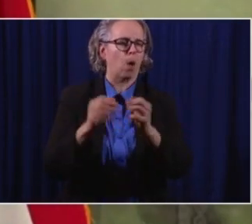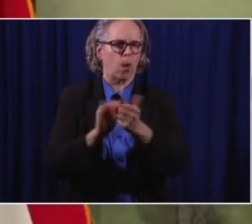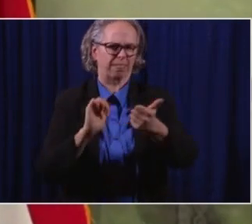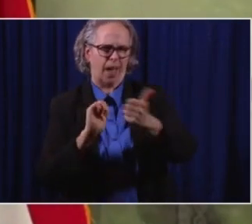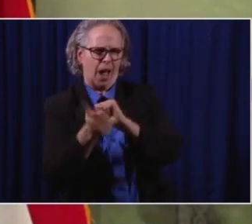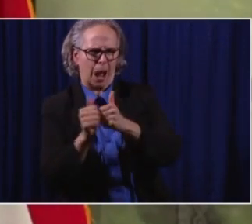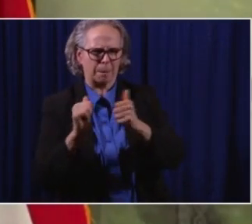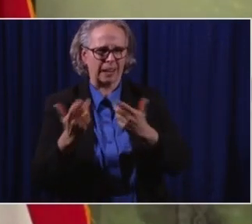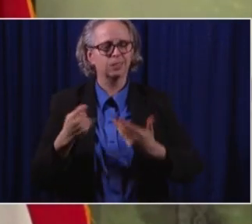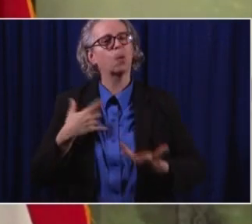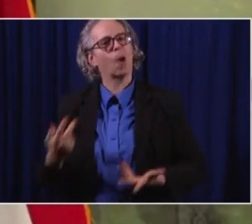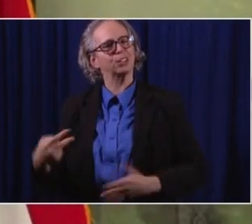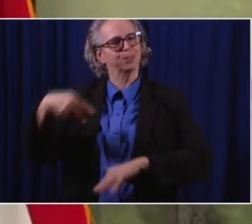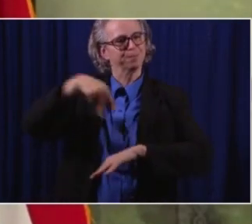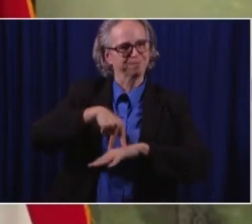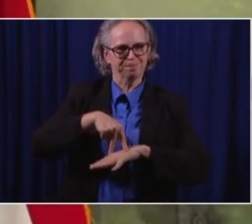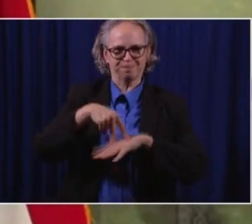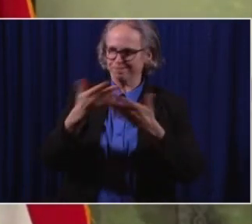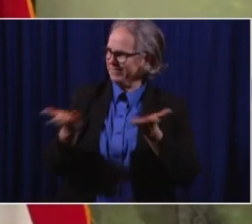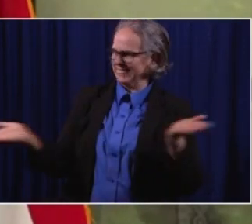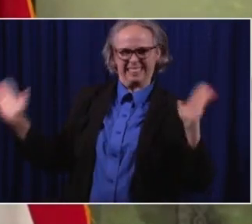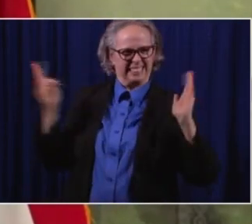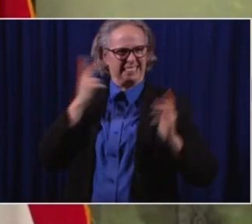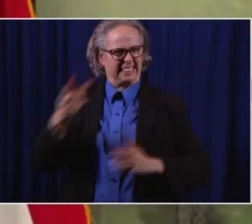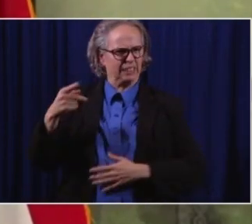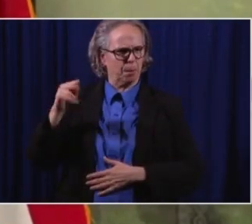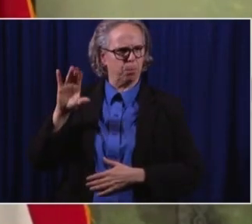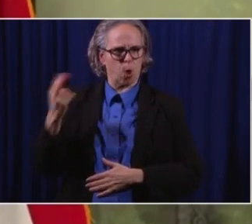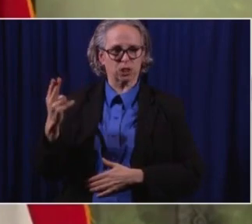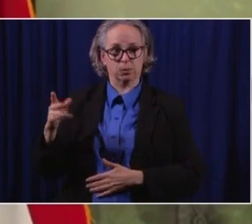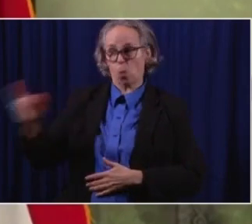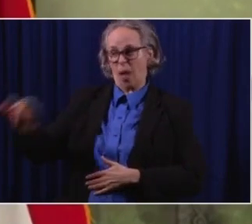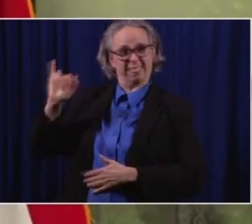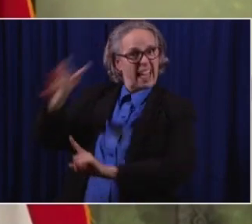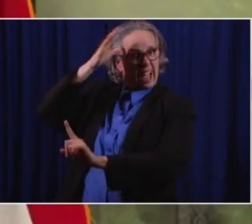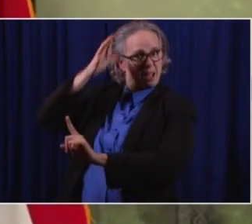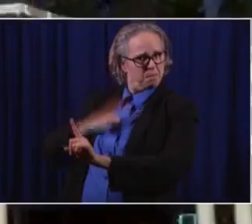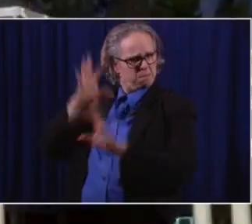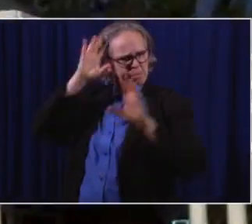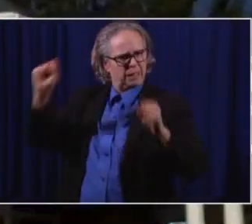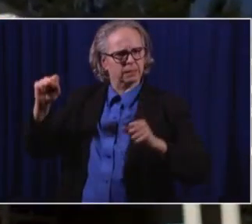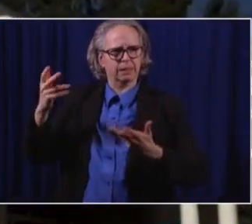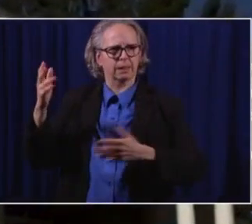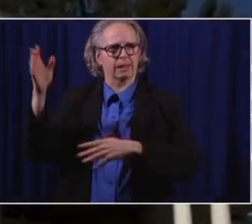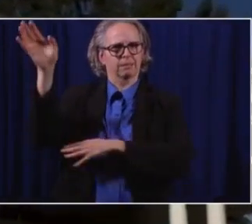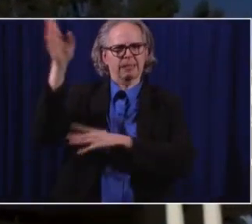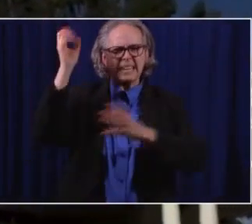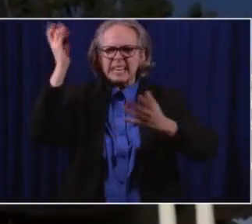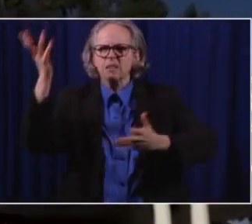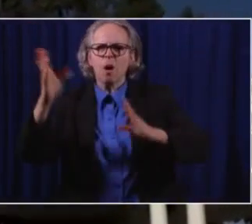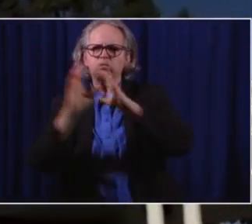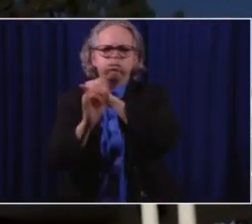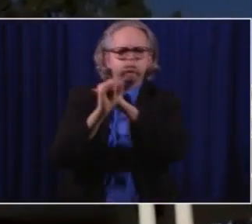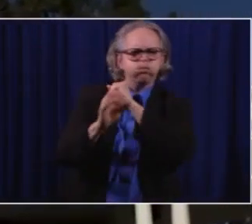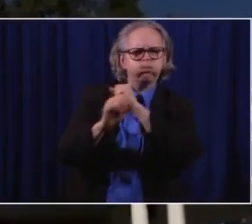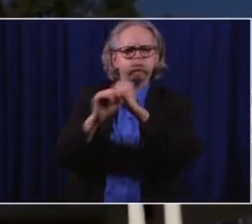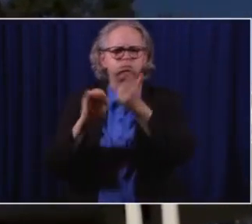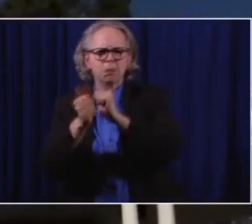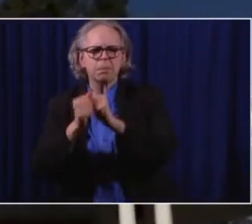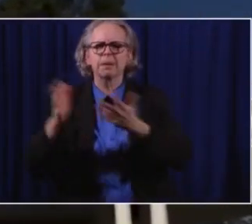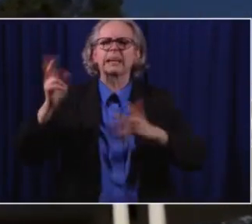because this is where Harding campaigned. Some days he was gone out campaigning, but many days he was right